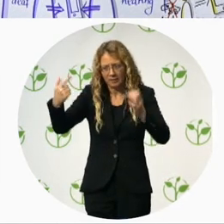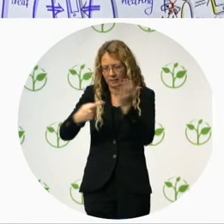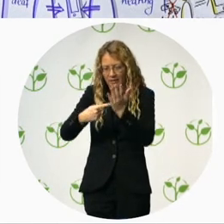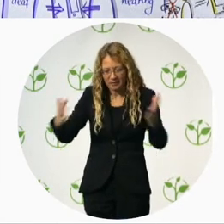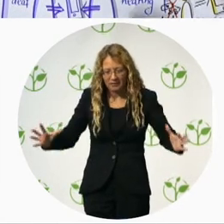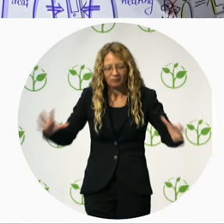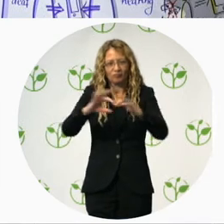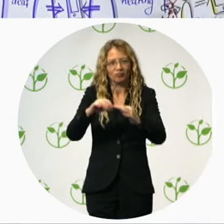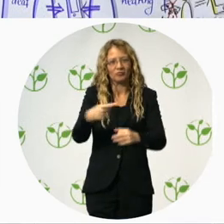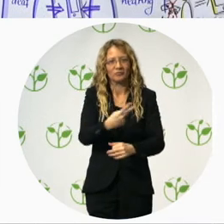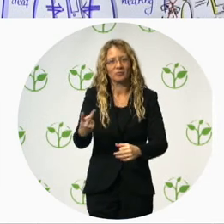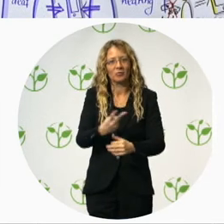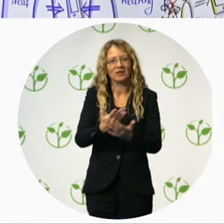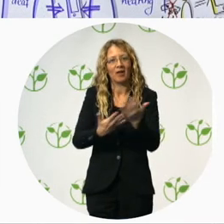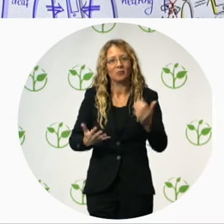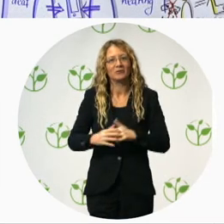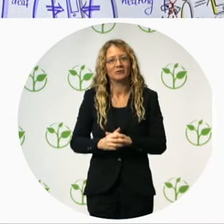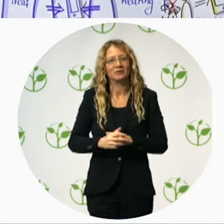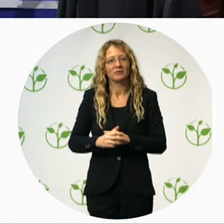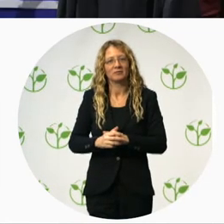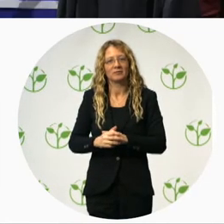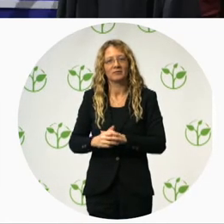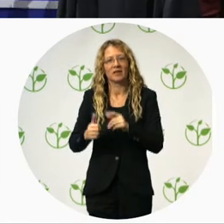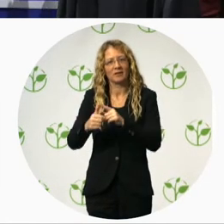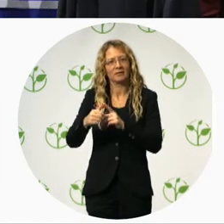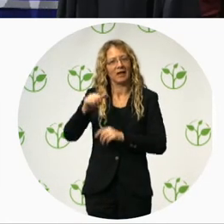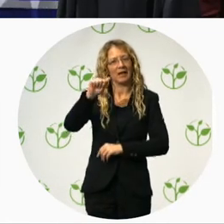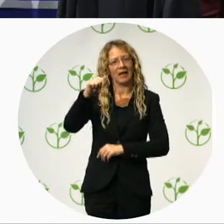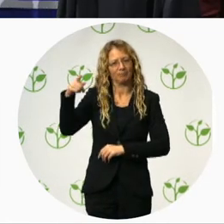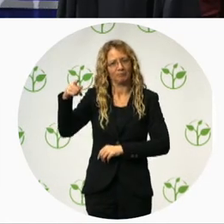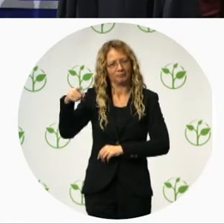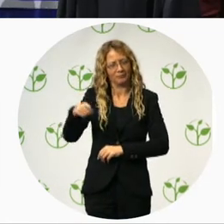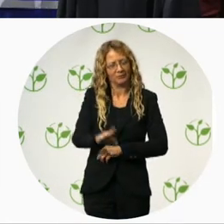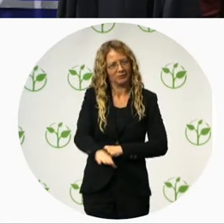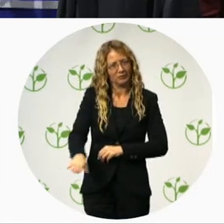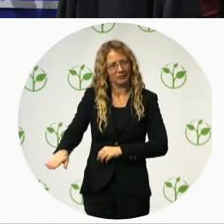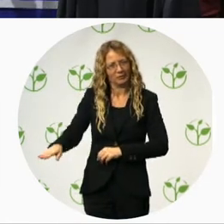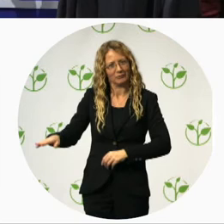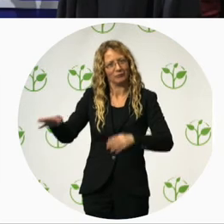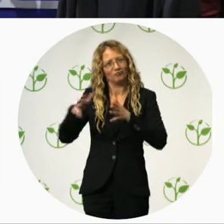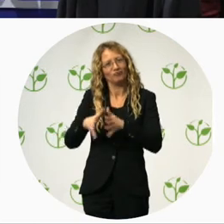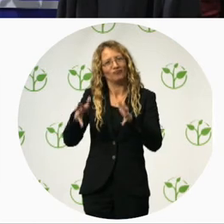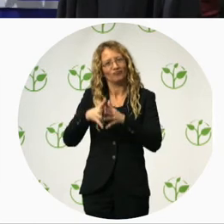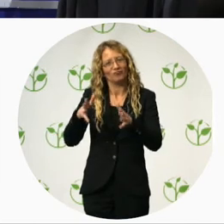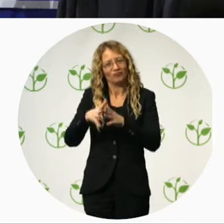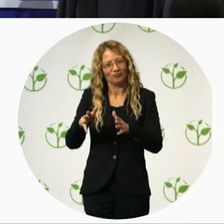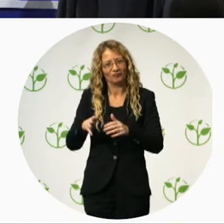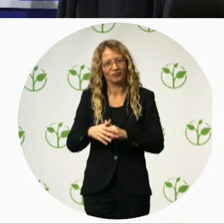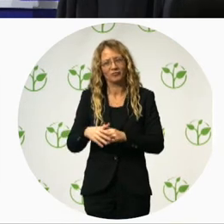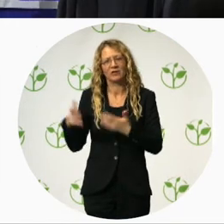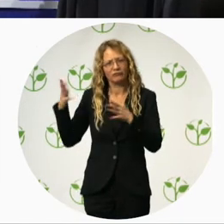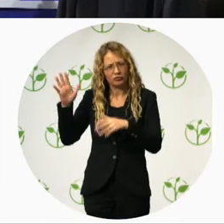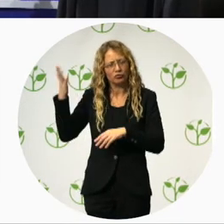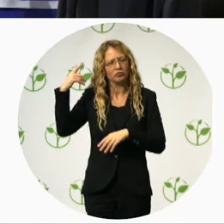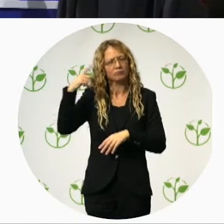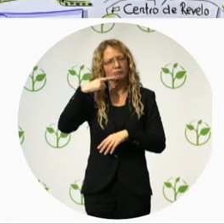First one, the storybook app. Based on scientific research that shows that sign language and spoken